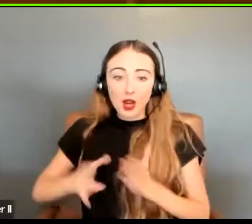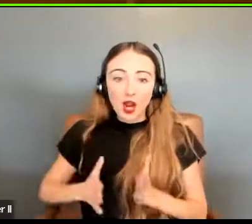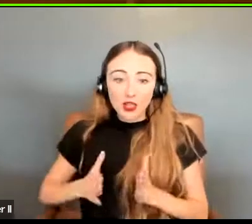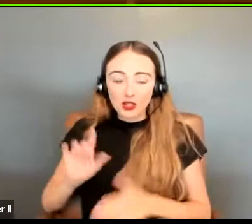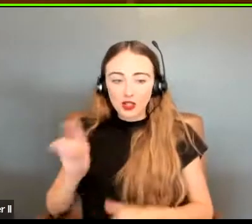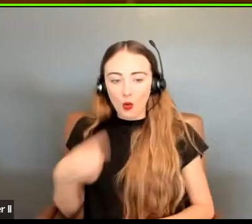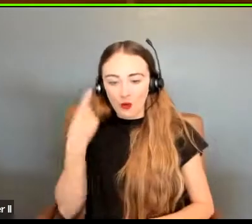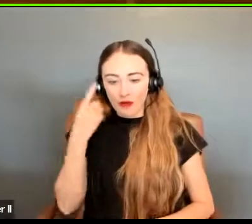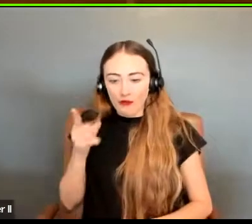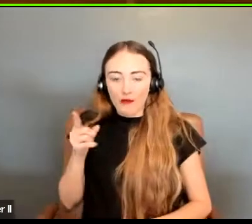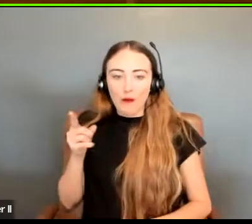the subcontractor's negligence.